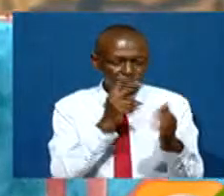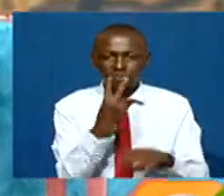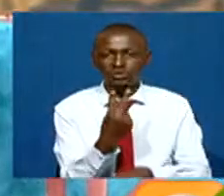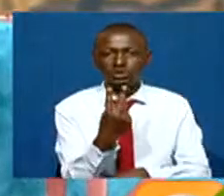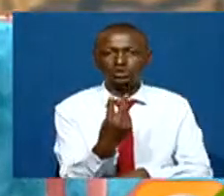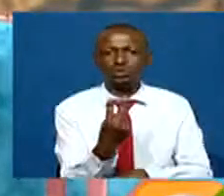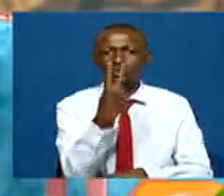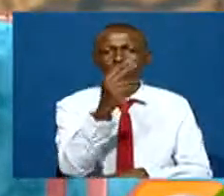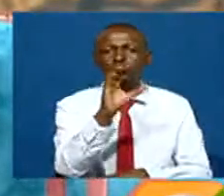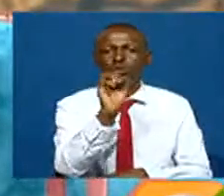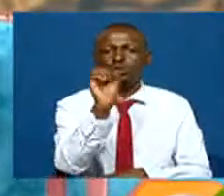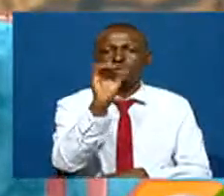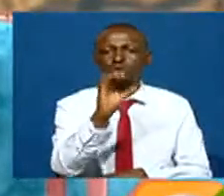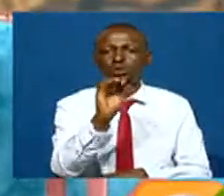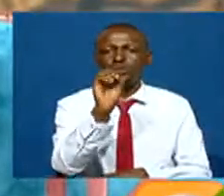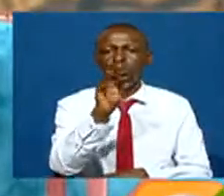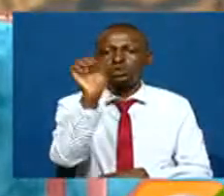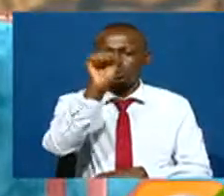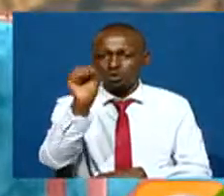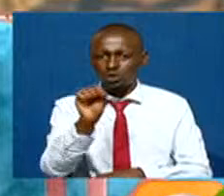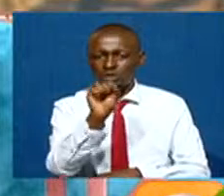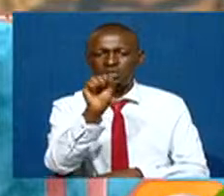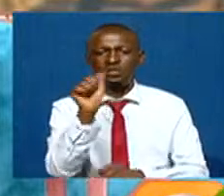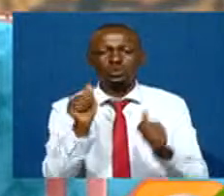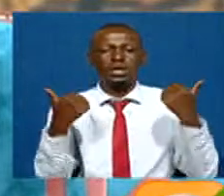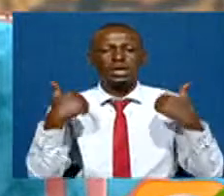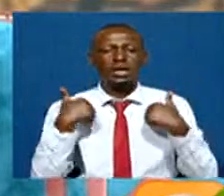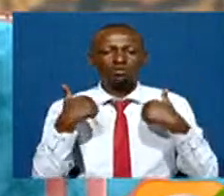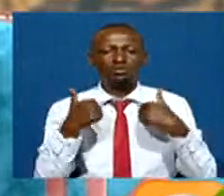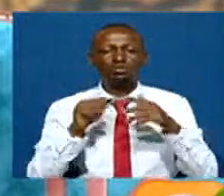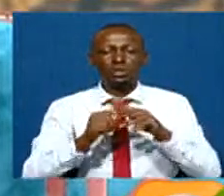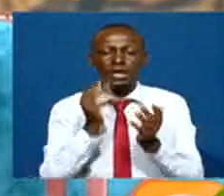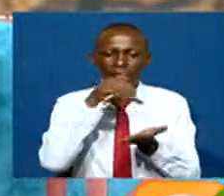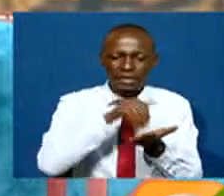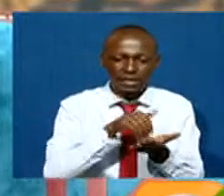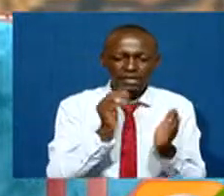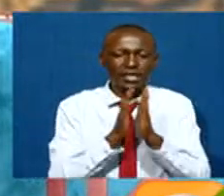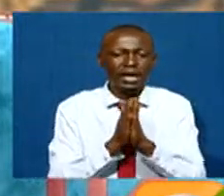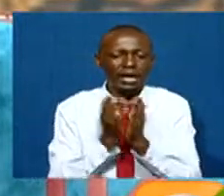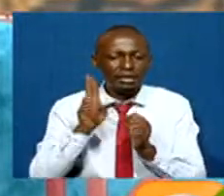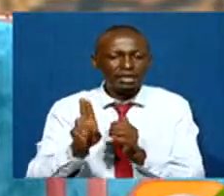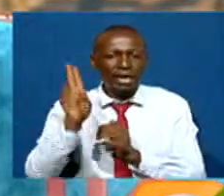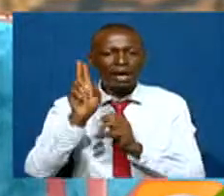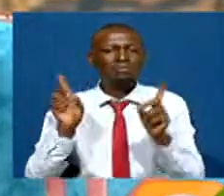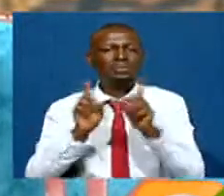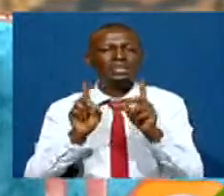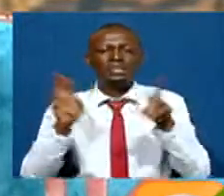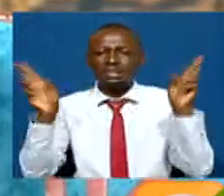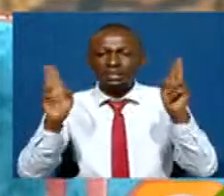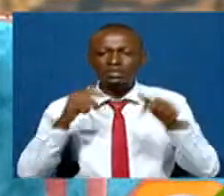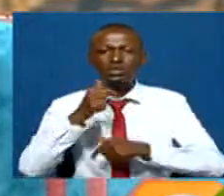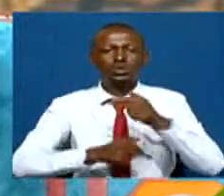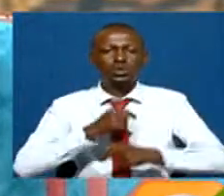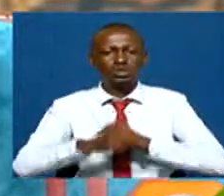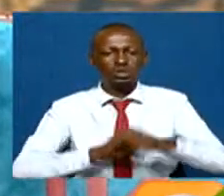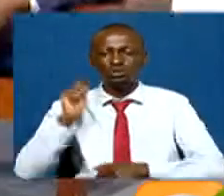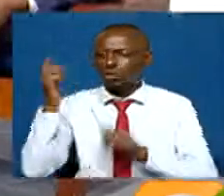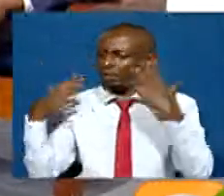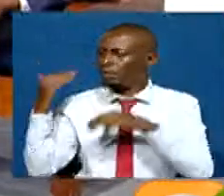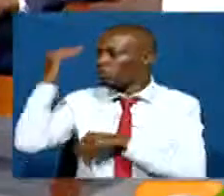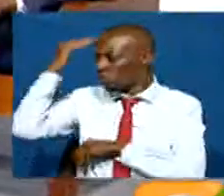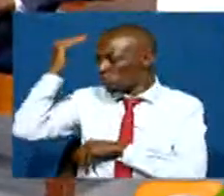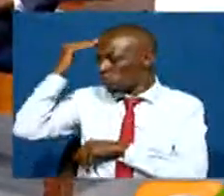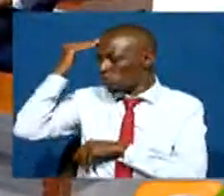to you, one for resetting and the one for updating, and you're home and dry. But you know, engineer, Kenyans, we are